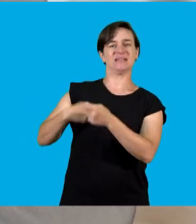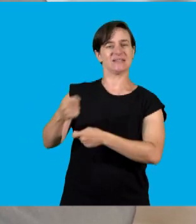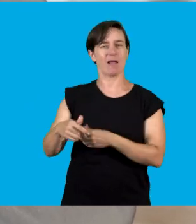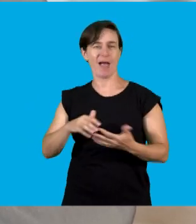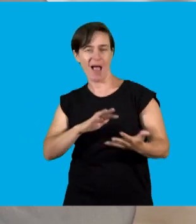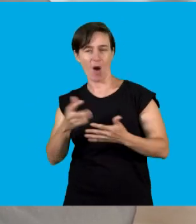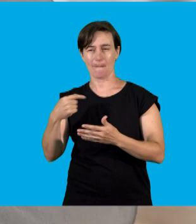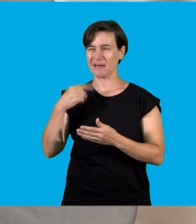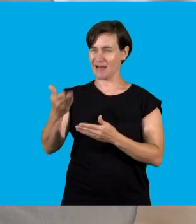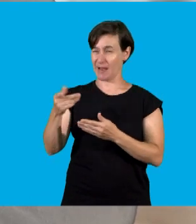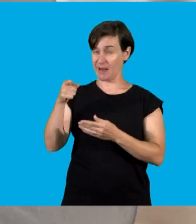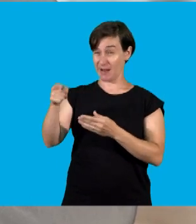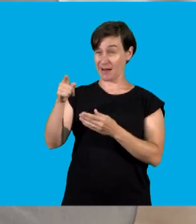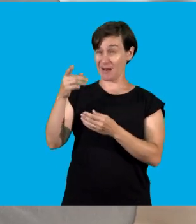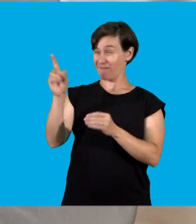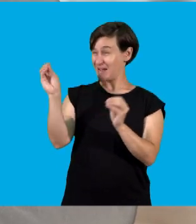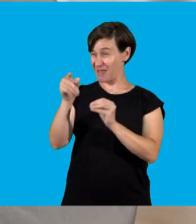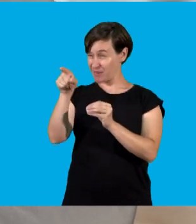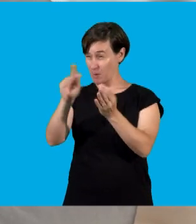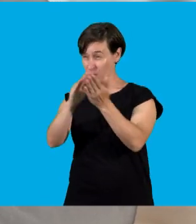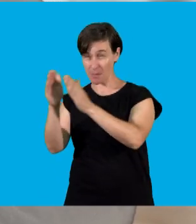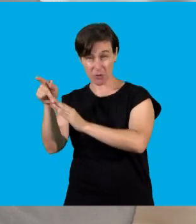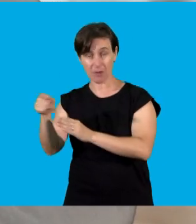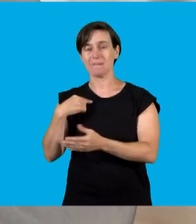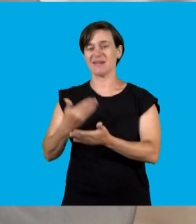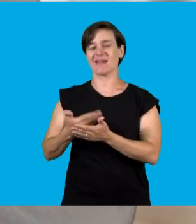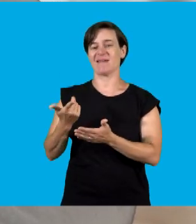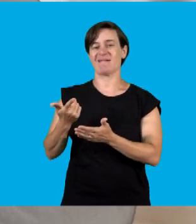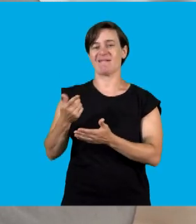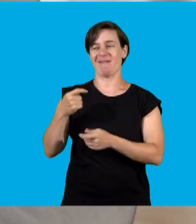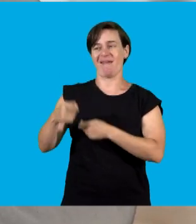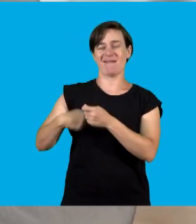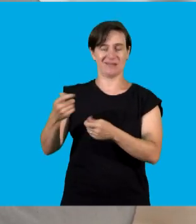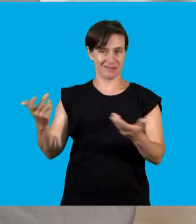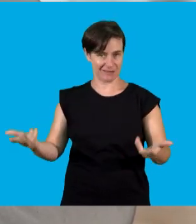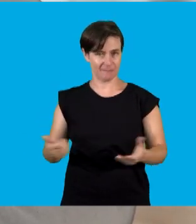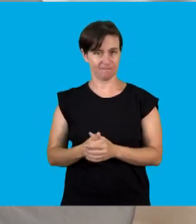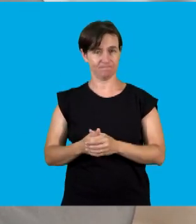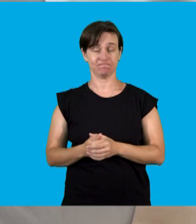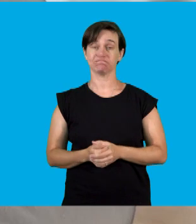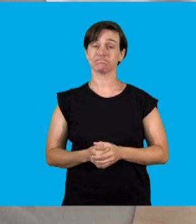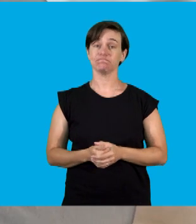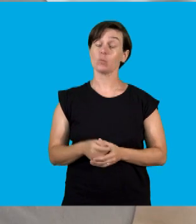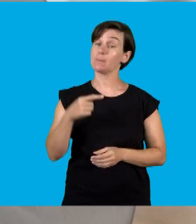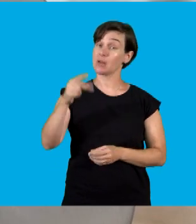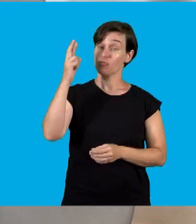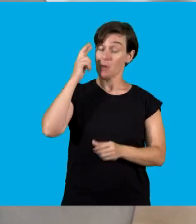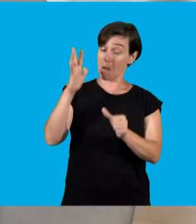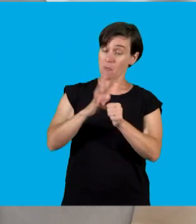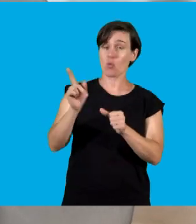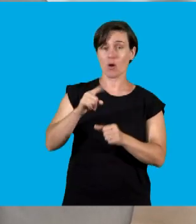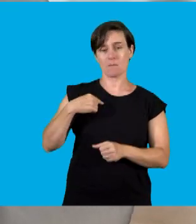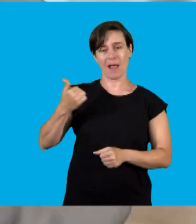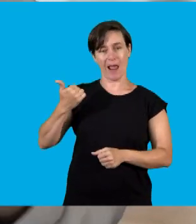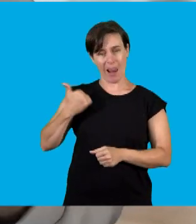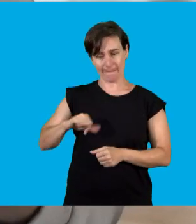come up with ways on how to close it. So that is what business opportunities is all about. But don't forget, the whole point is to make income